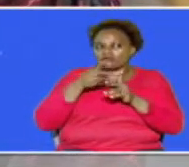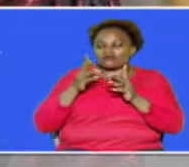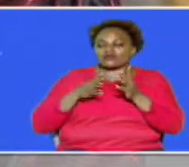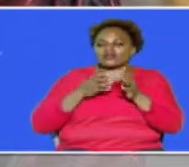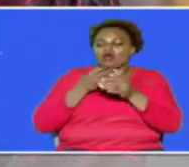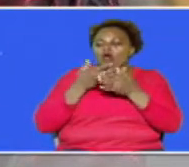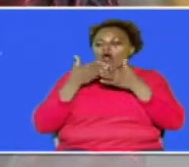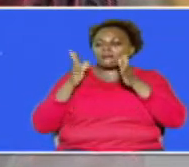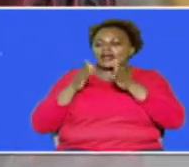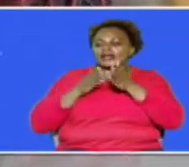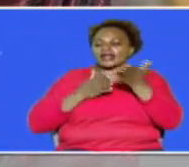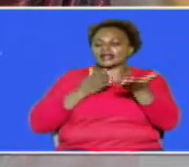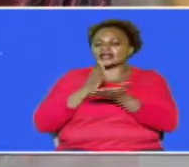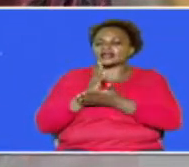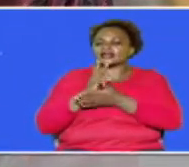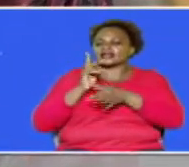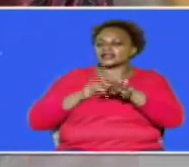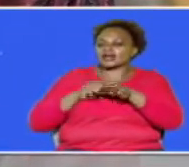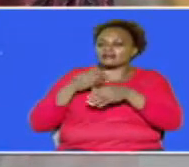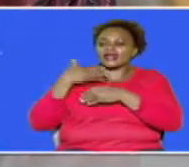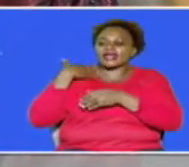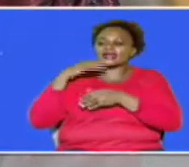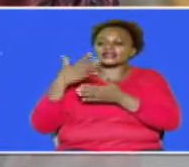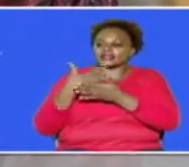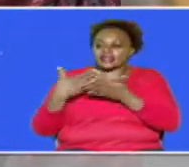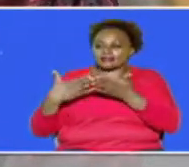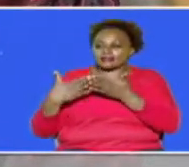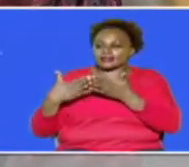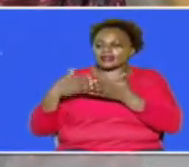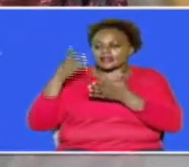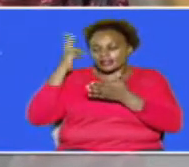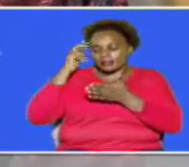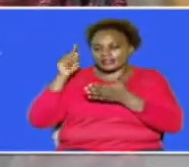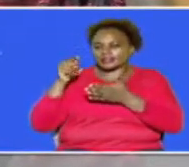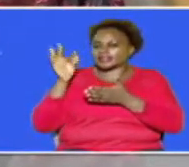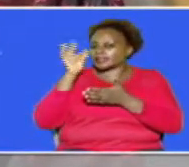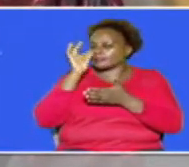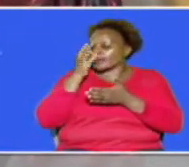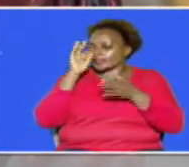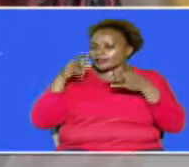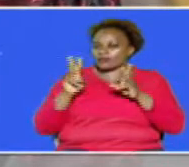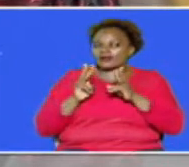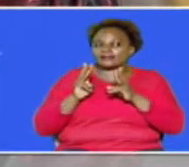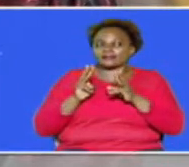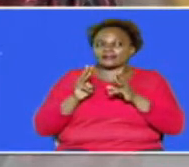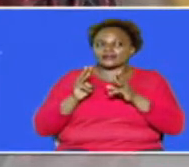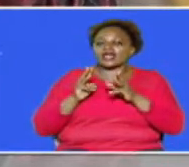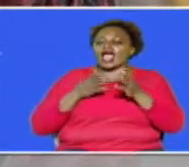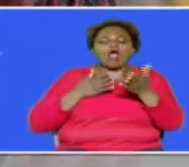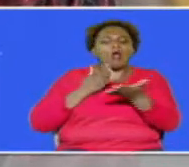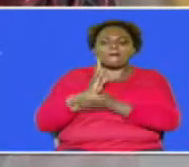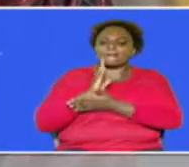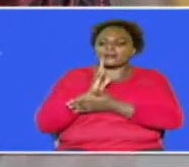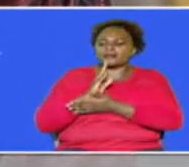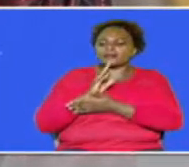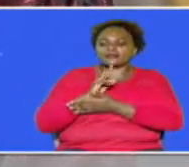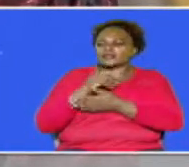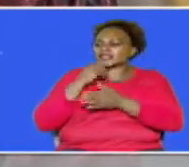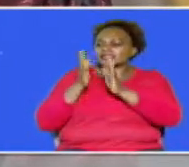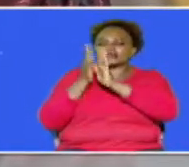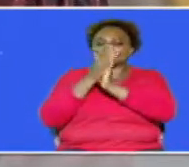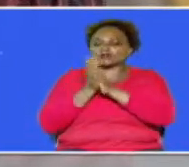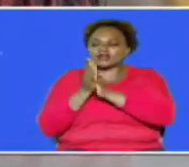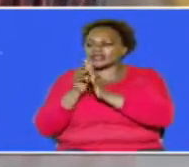forthright. When he doesn't like something, he reminds me of Mzee Kibaki. He's very forthright. He will not tell you stories